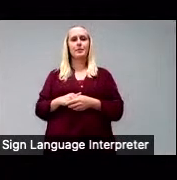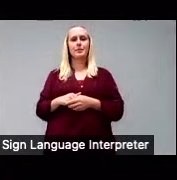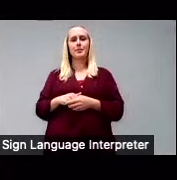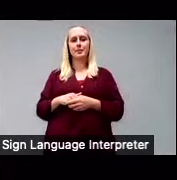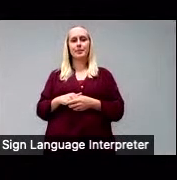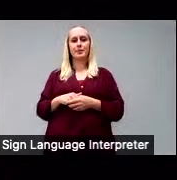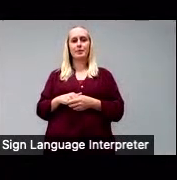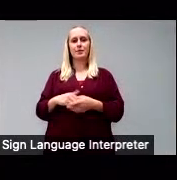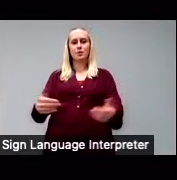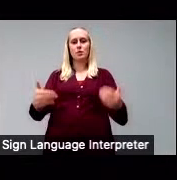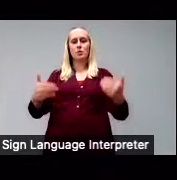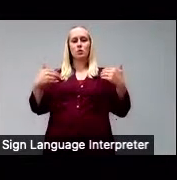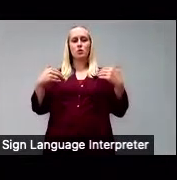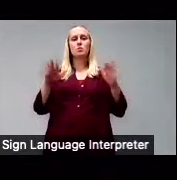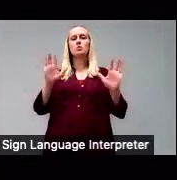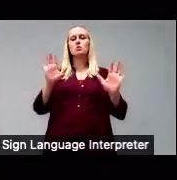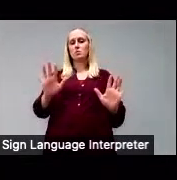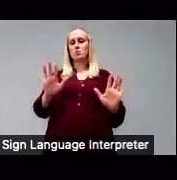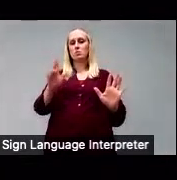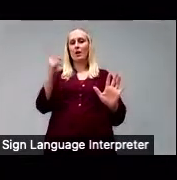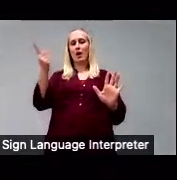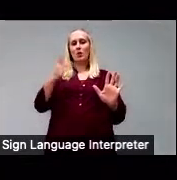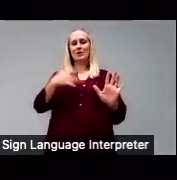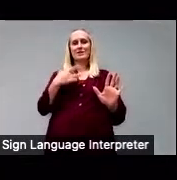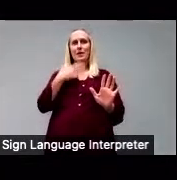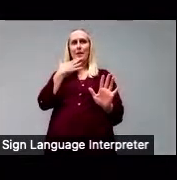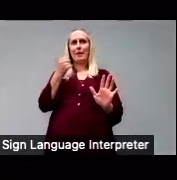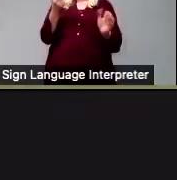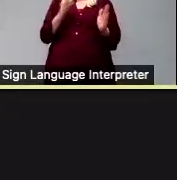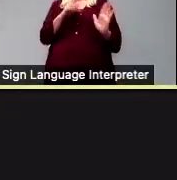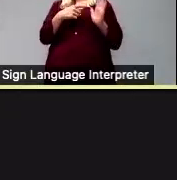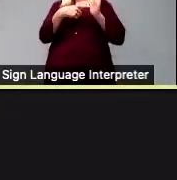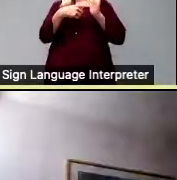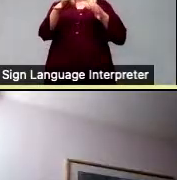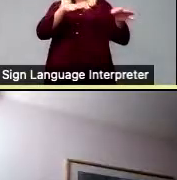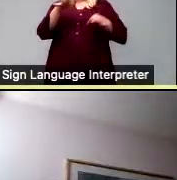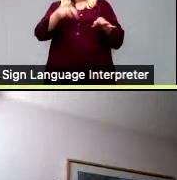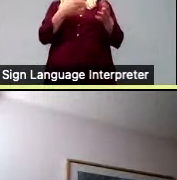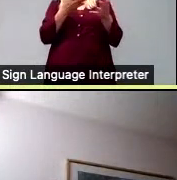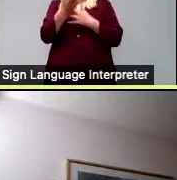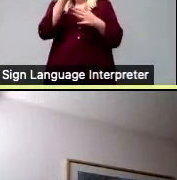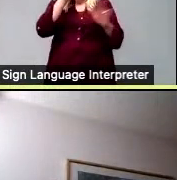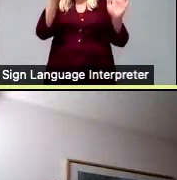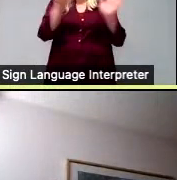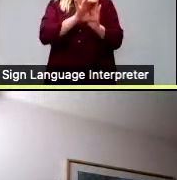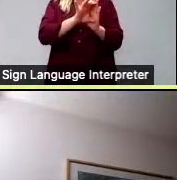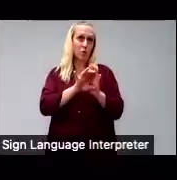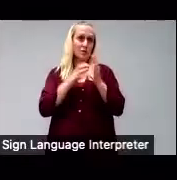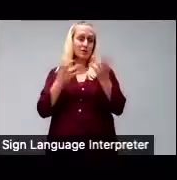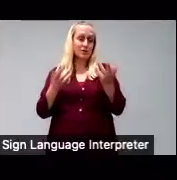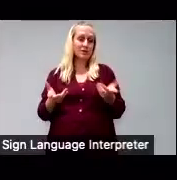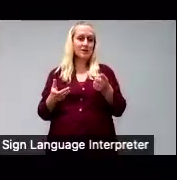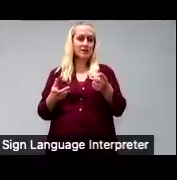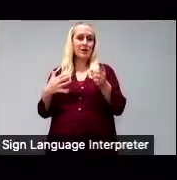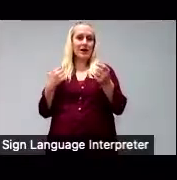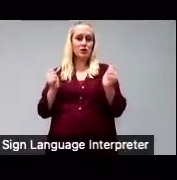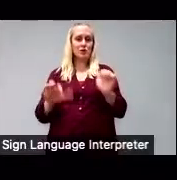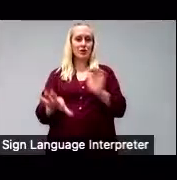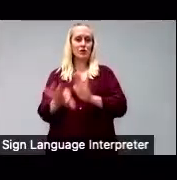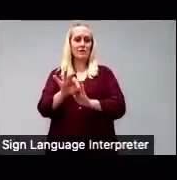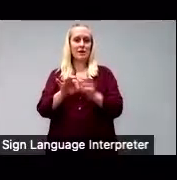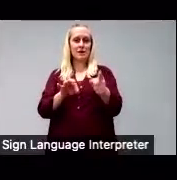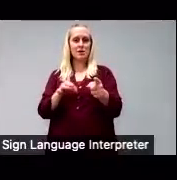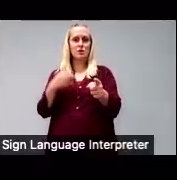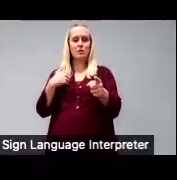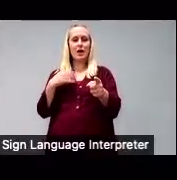We have, and I always feel like the best way to try and explain our program is through pictures. So I tried to find some. We do have